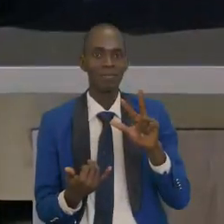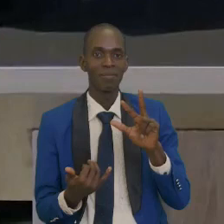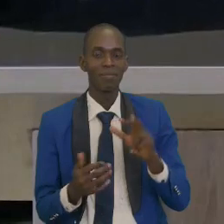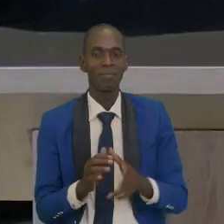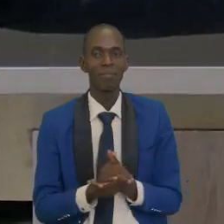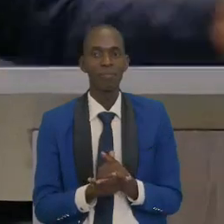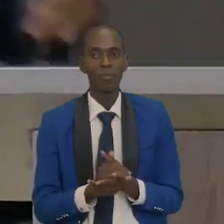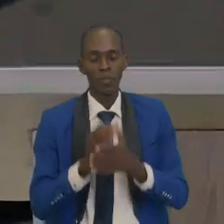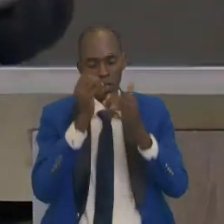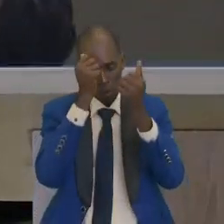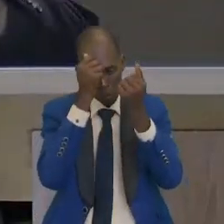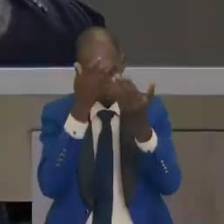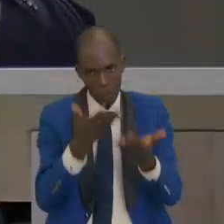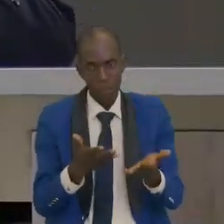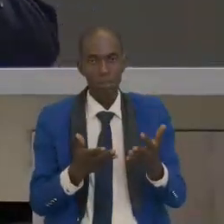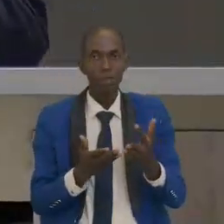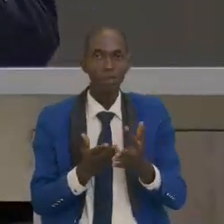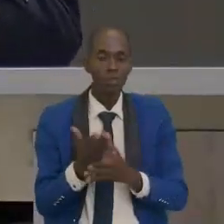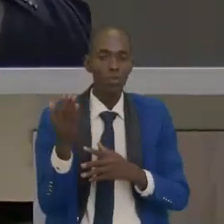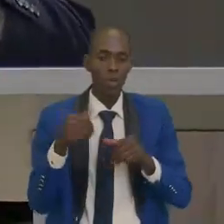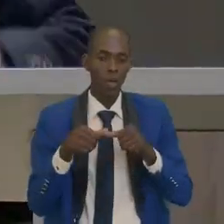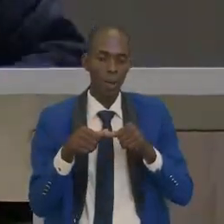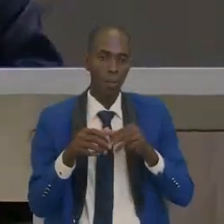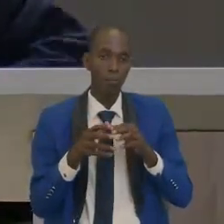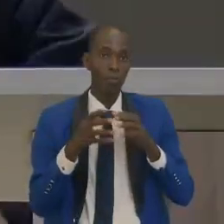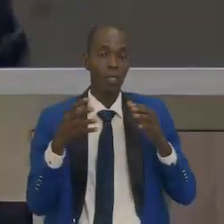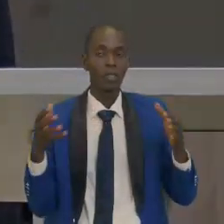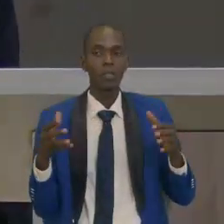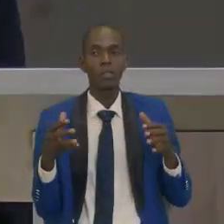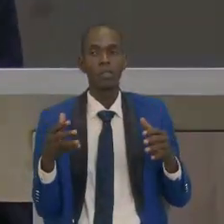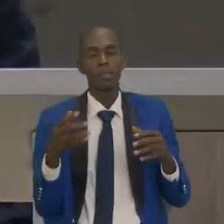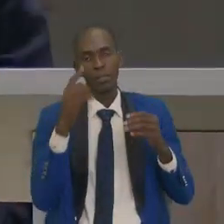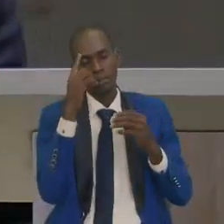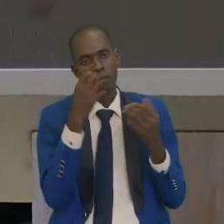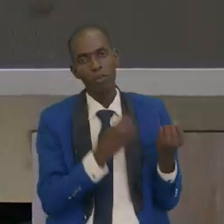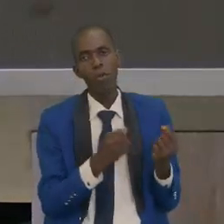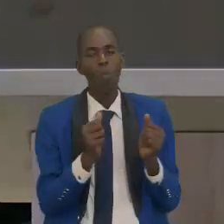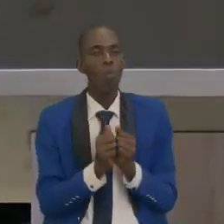obeying through Abiding Faith without stumbling